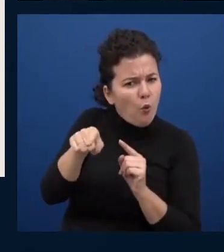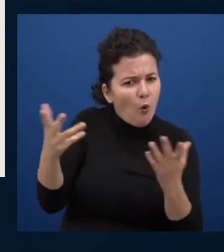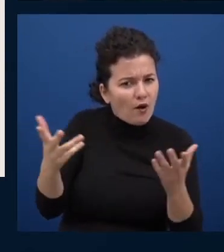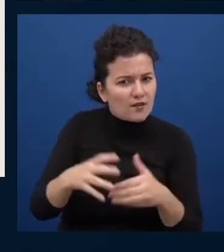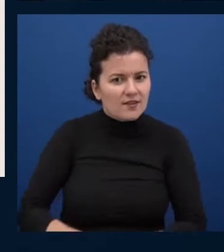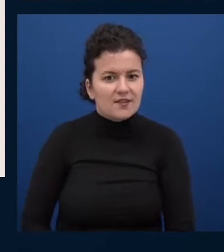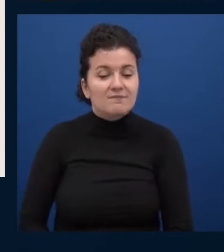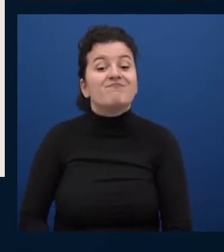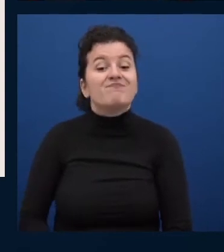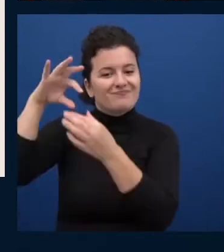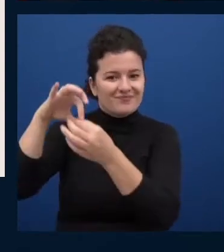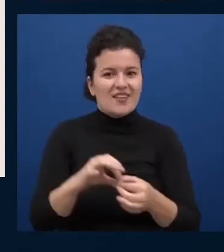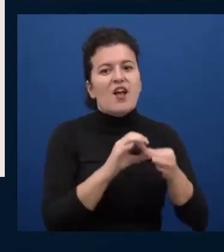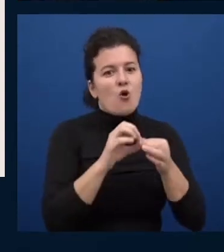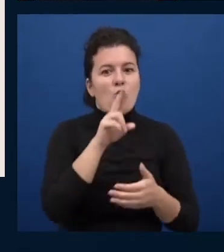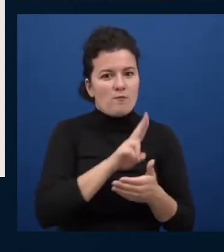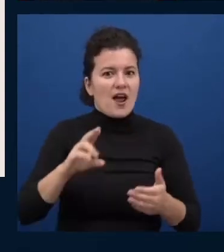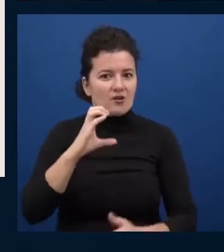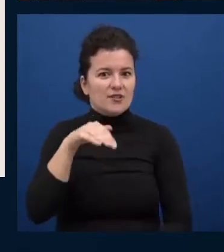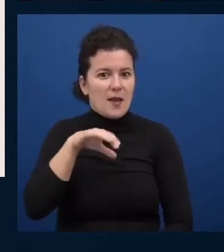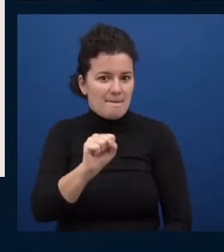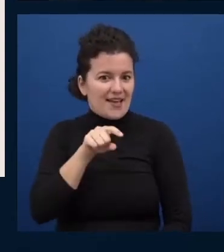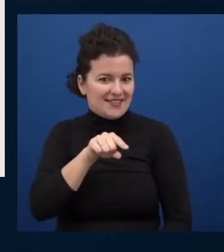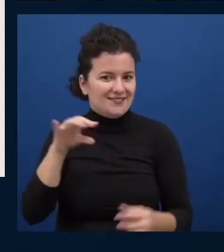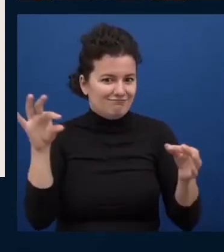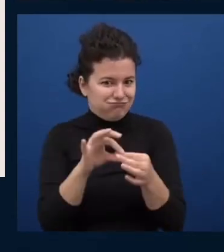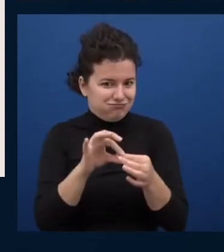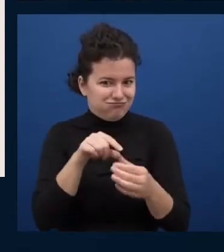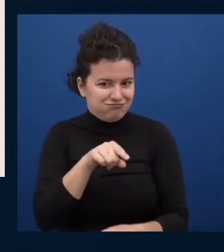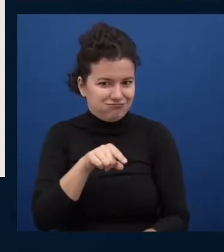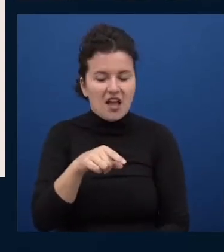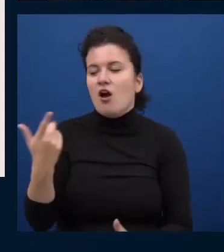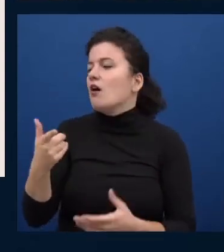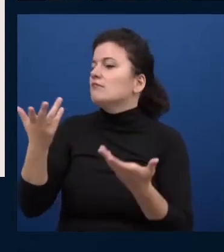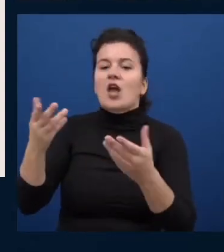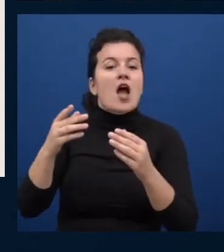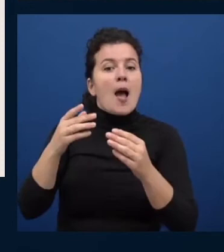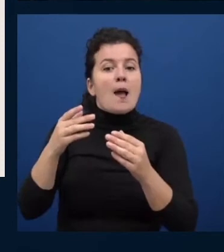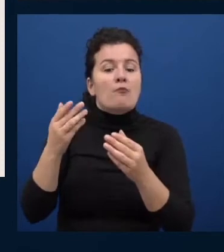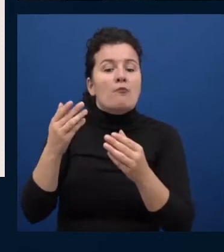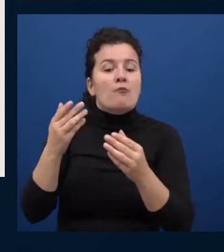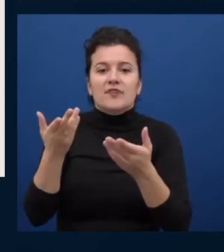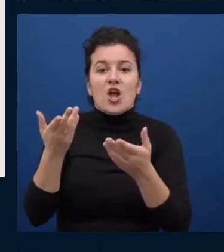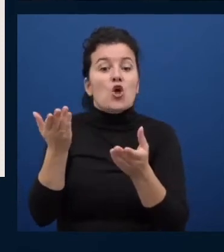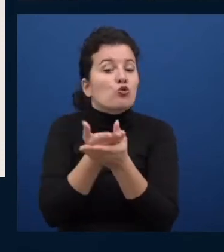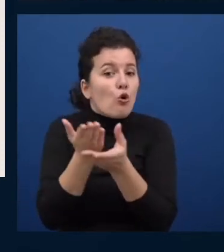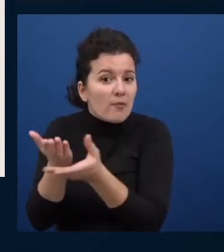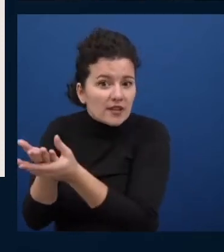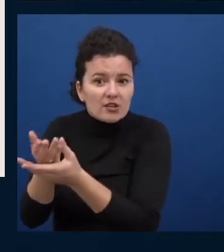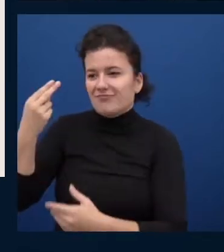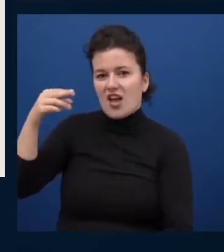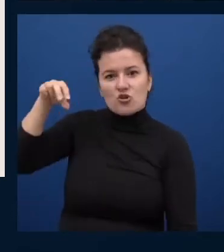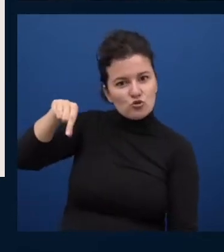Umbraco CMS and the packages and documentation and so on from HQ into .NET